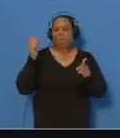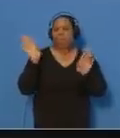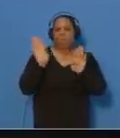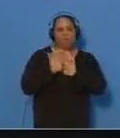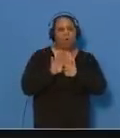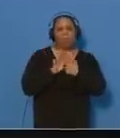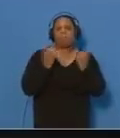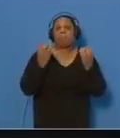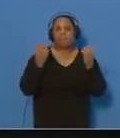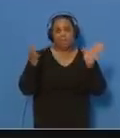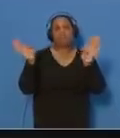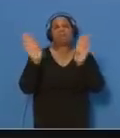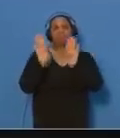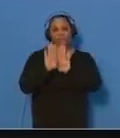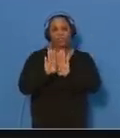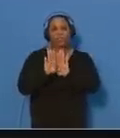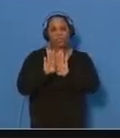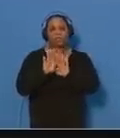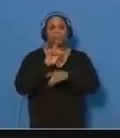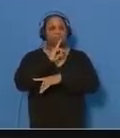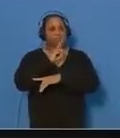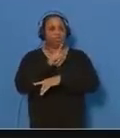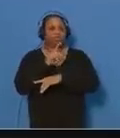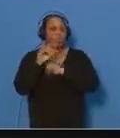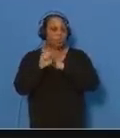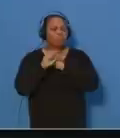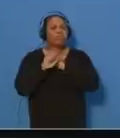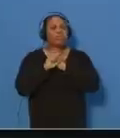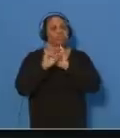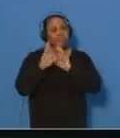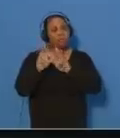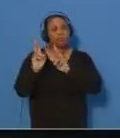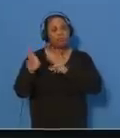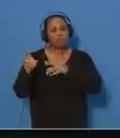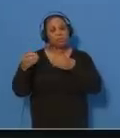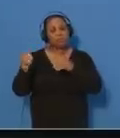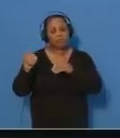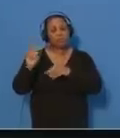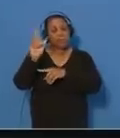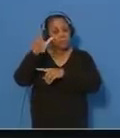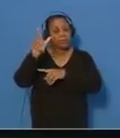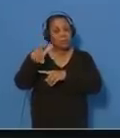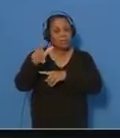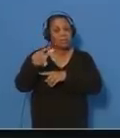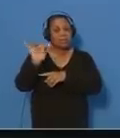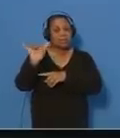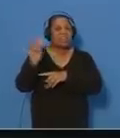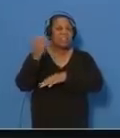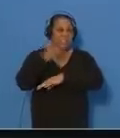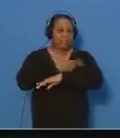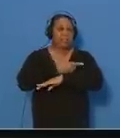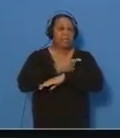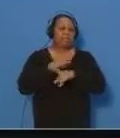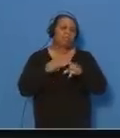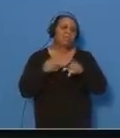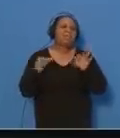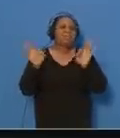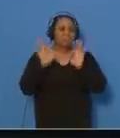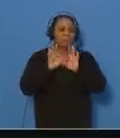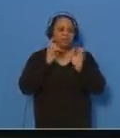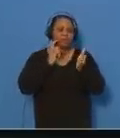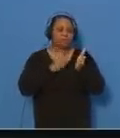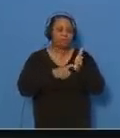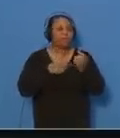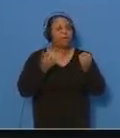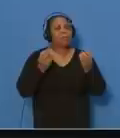them will be closed. I'm certain that the media will report the stores that will be open on that particular day, but it's important to note that many